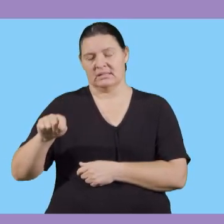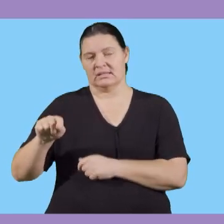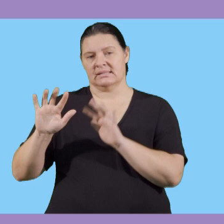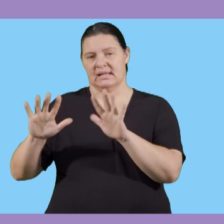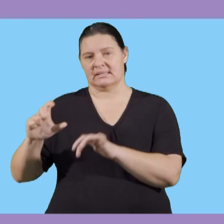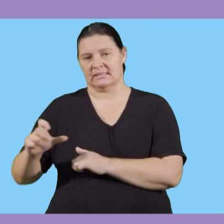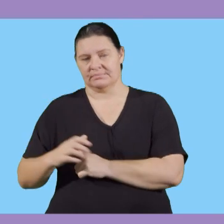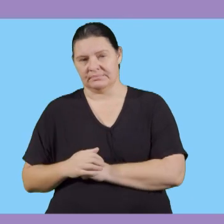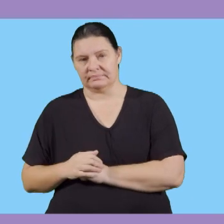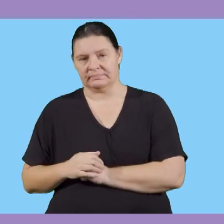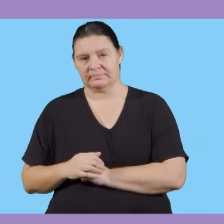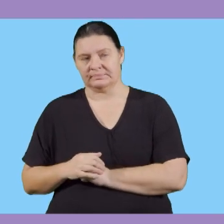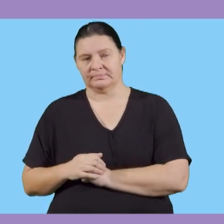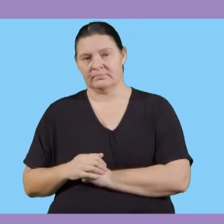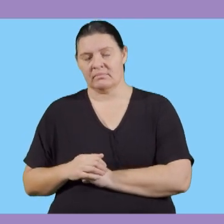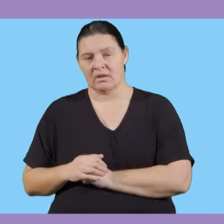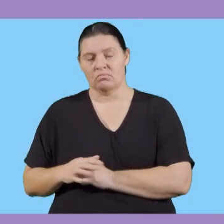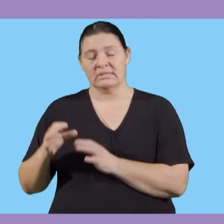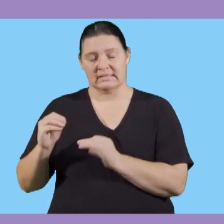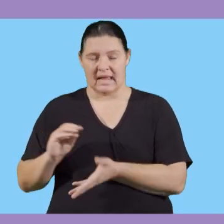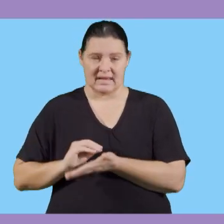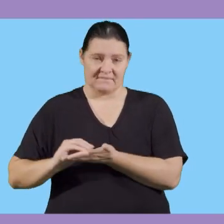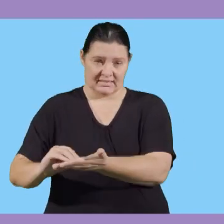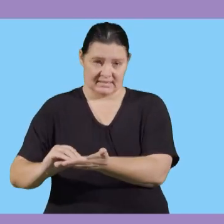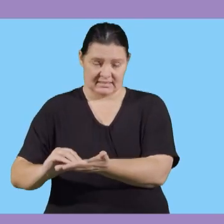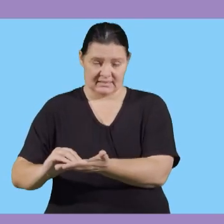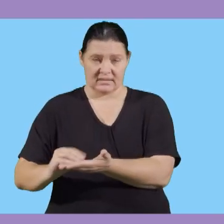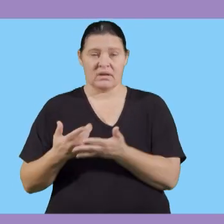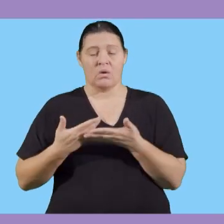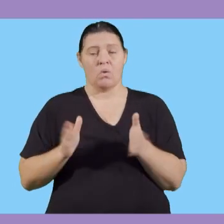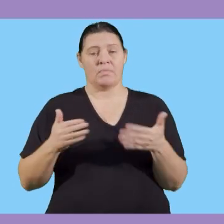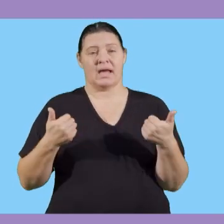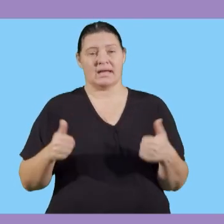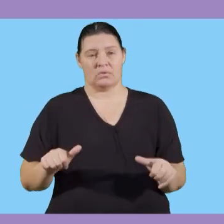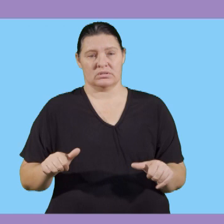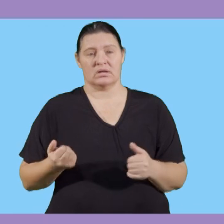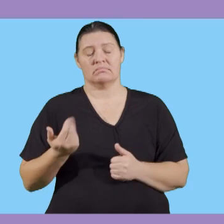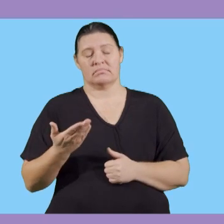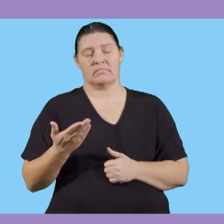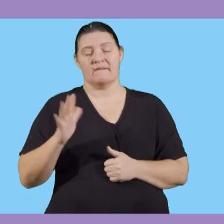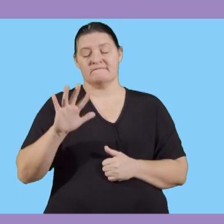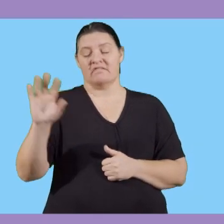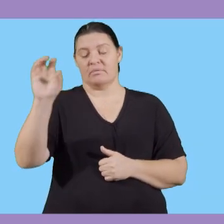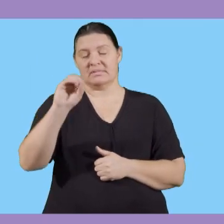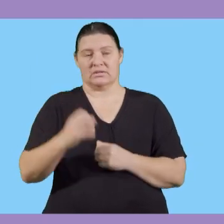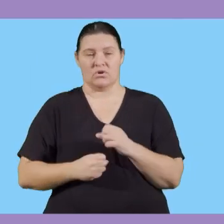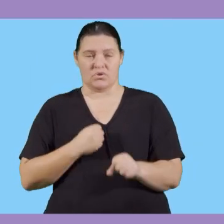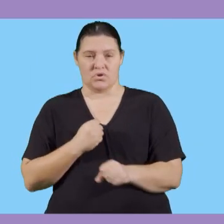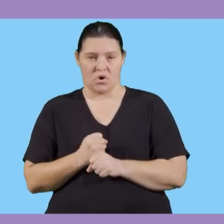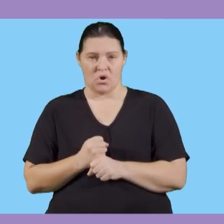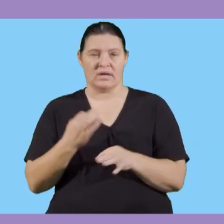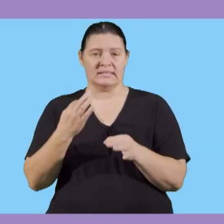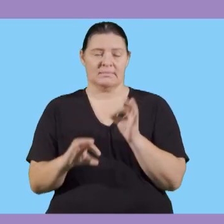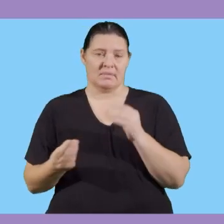10 cents. So he decides to invest it. He opens an account that offers him an interest of 5% per annum on